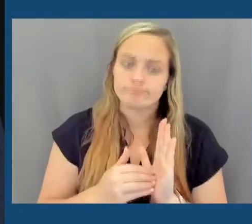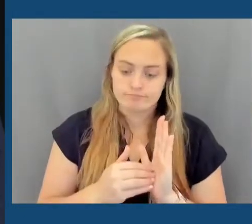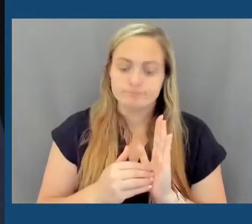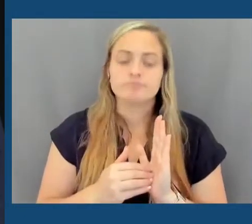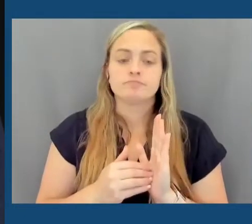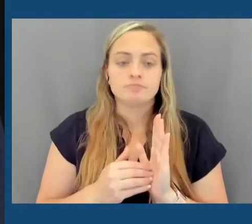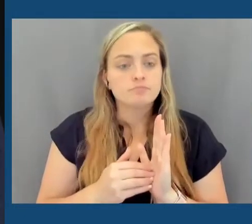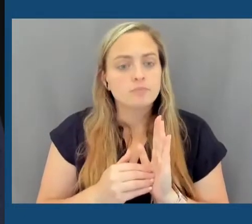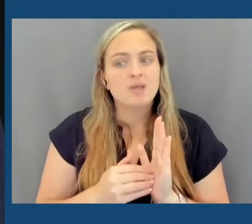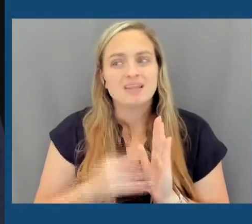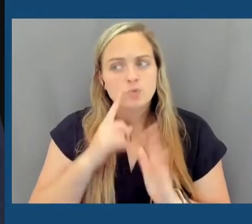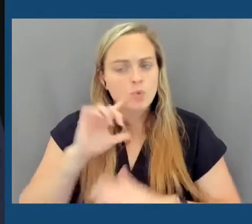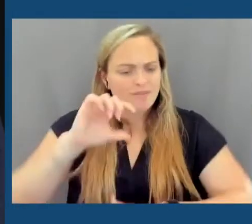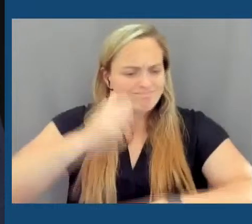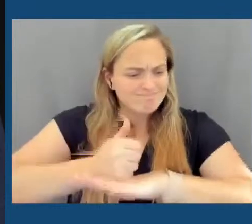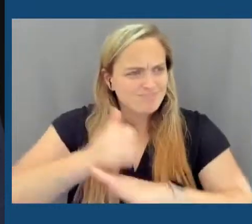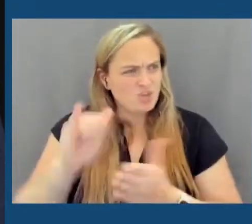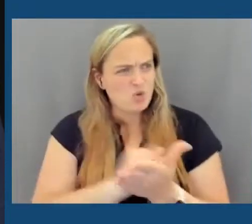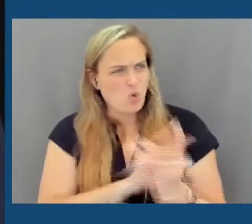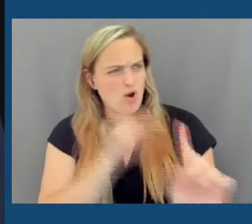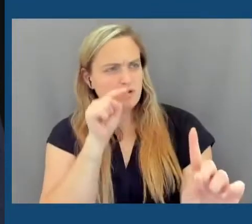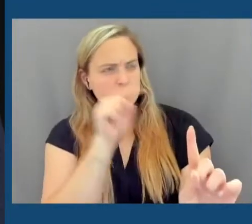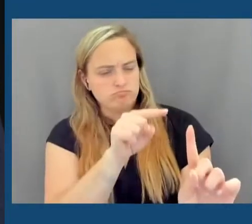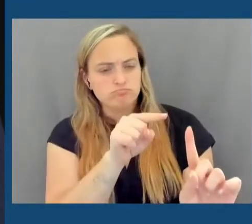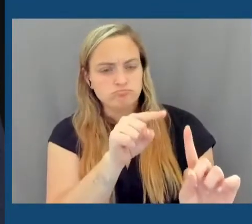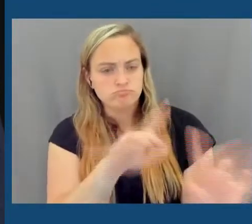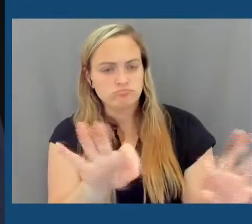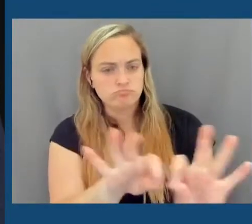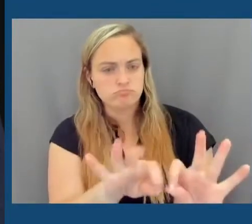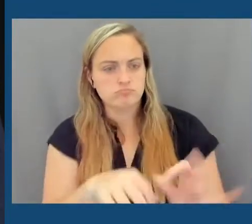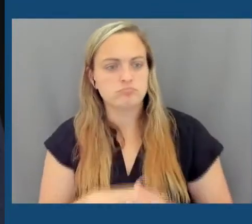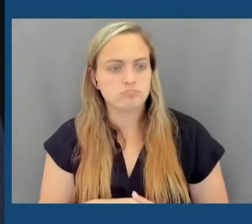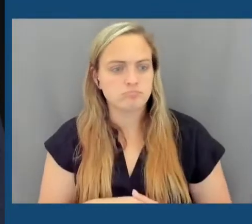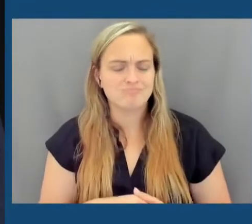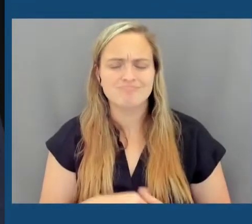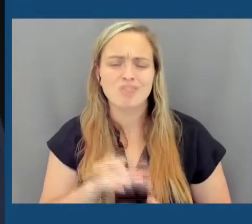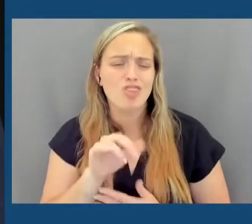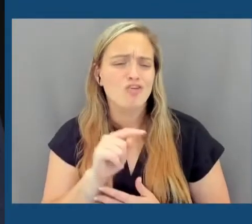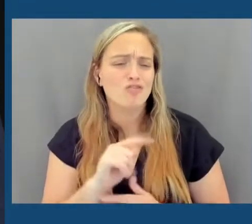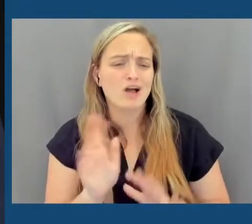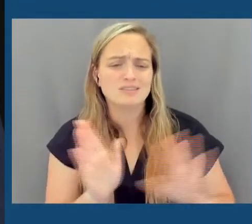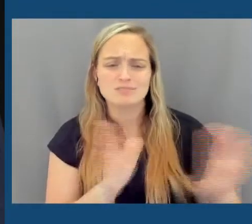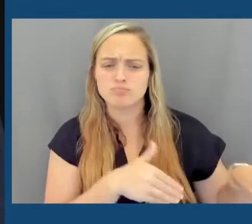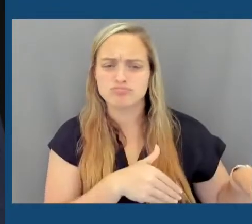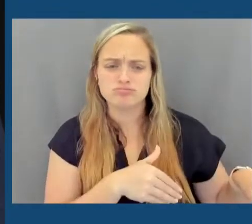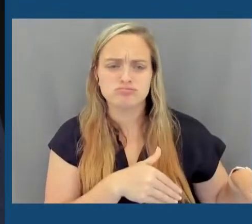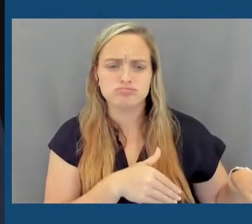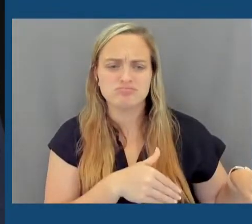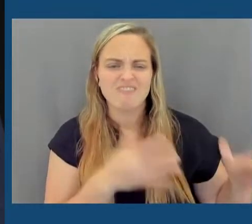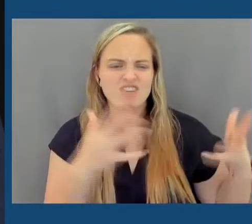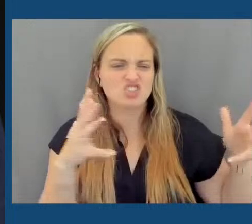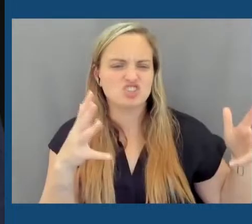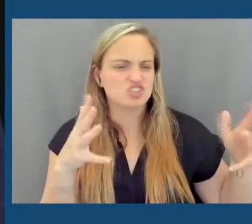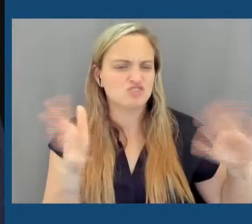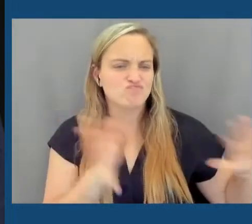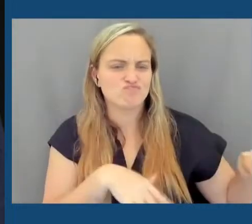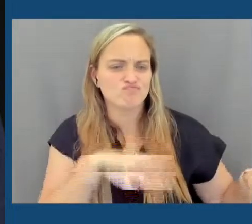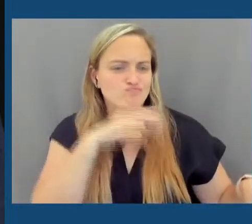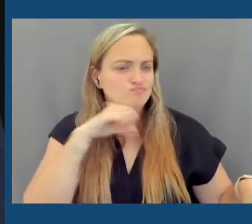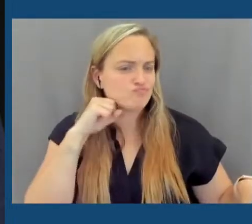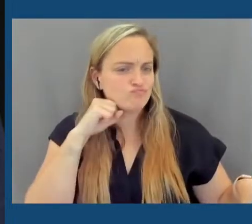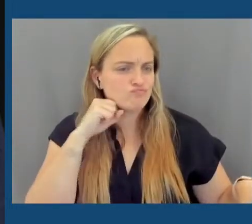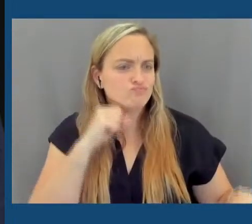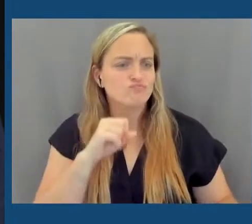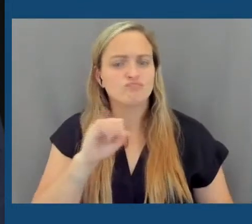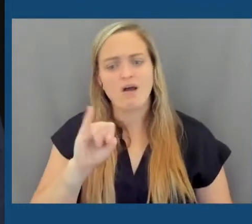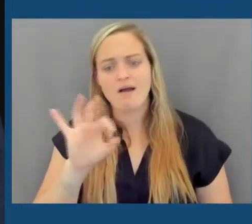on the map. So we're done talking about the Rust Belt. I don't want to hear that anymore. Getting tired of that? It's the I-90